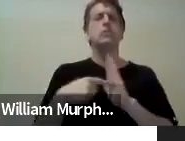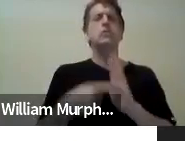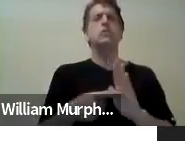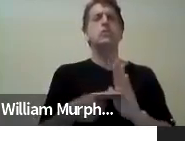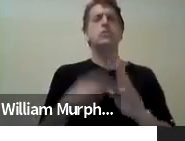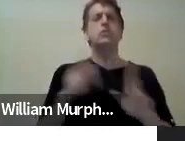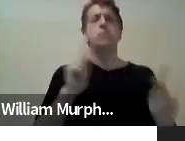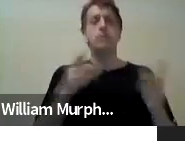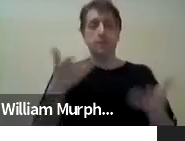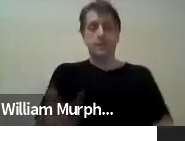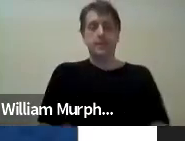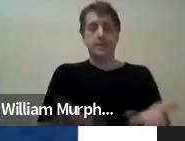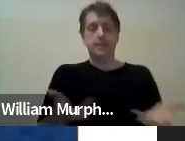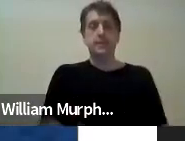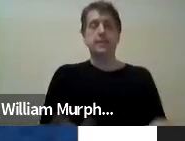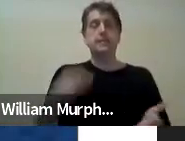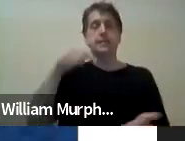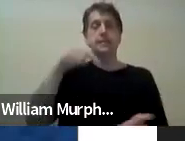space.